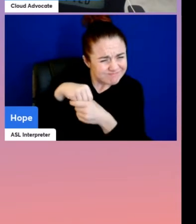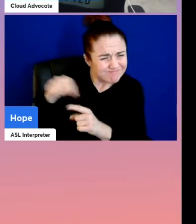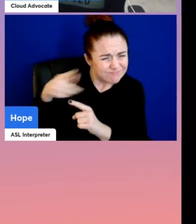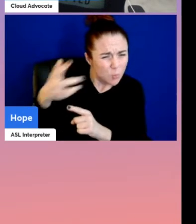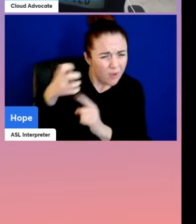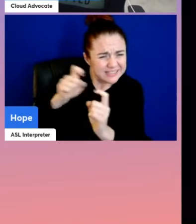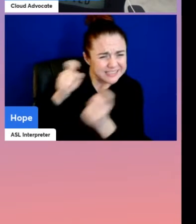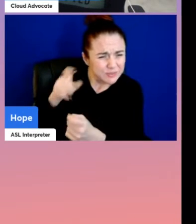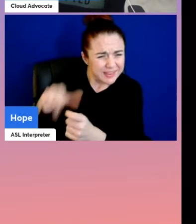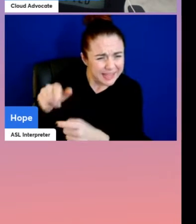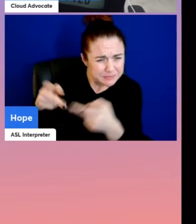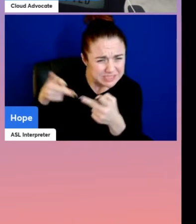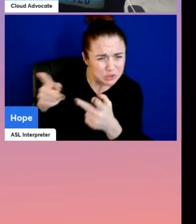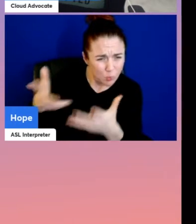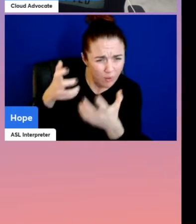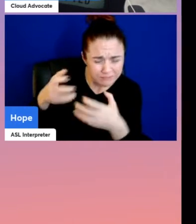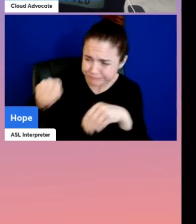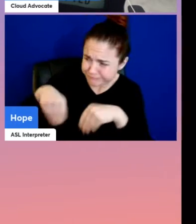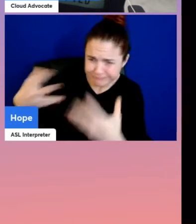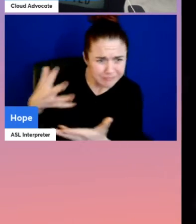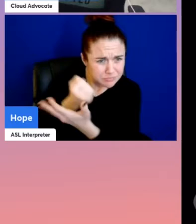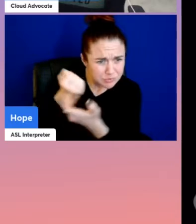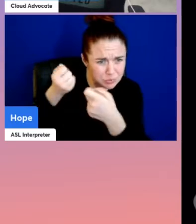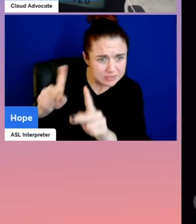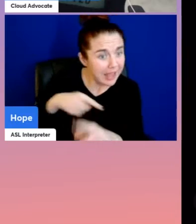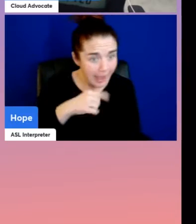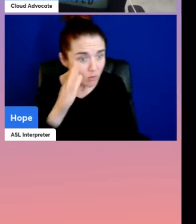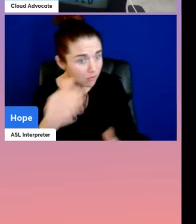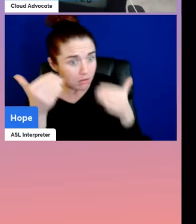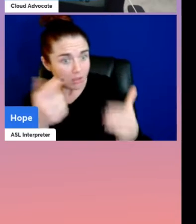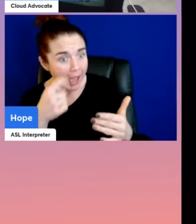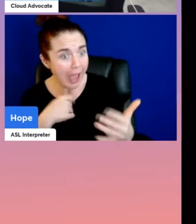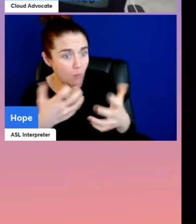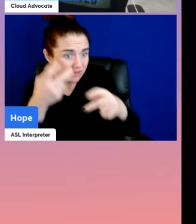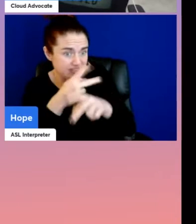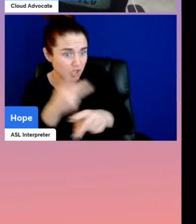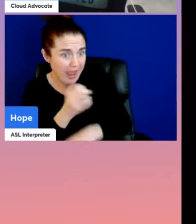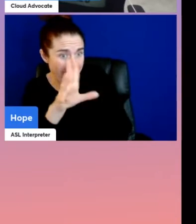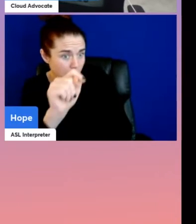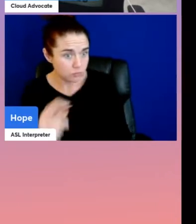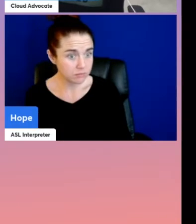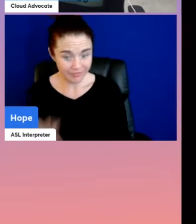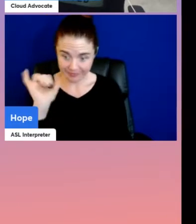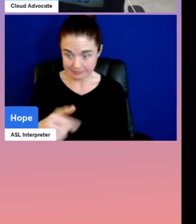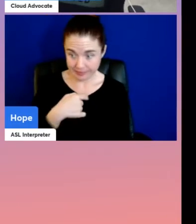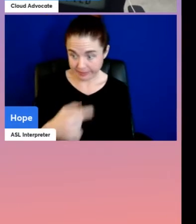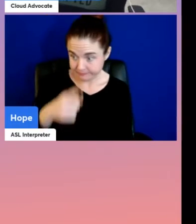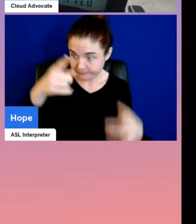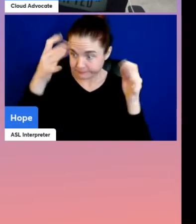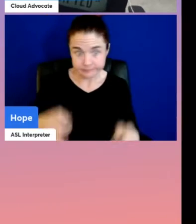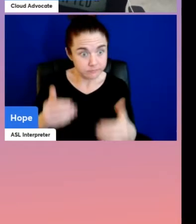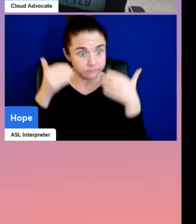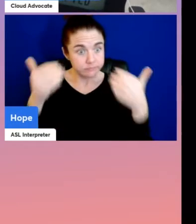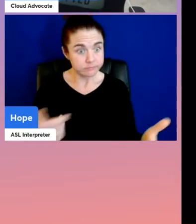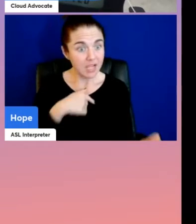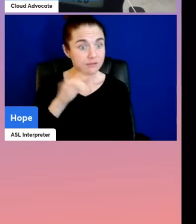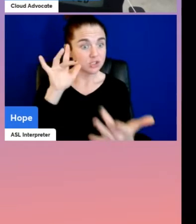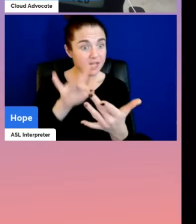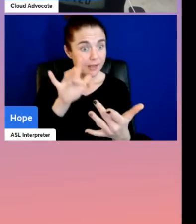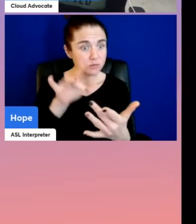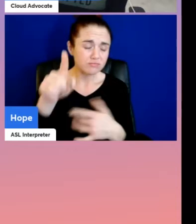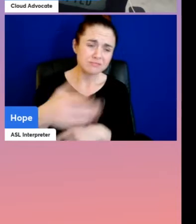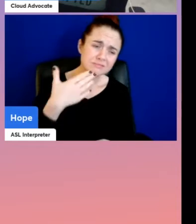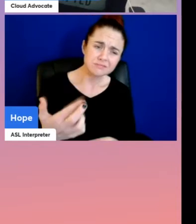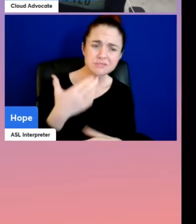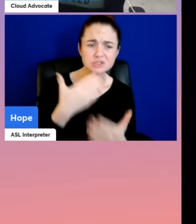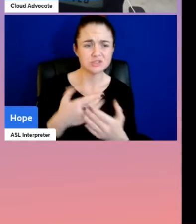going for it. I'll figure it out. And so that's exactly what I did. I reached out to a really good buddy of